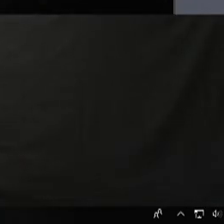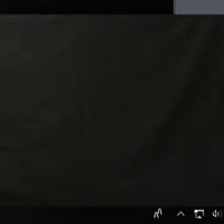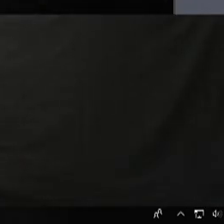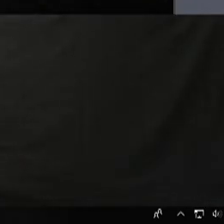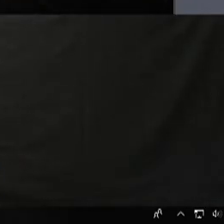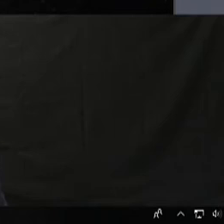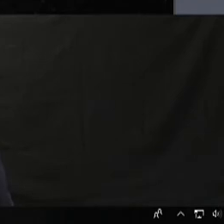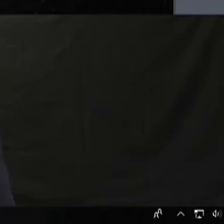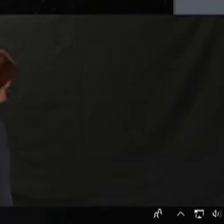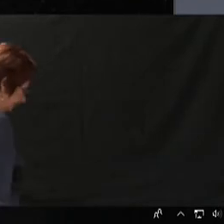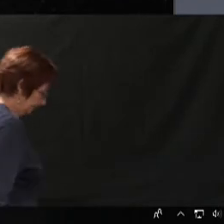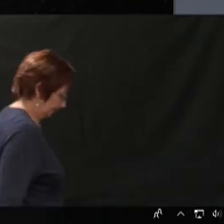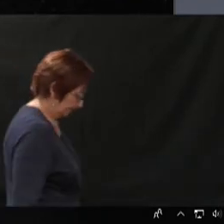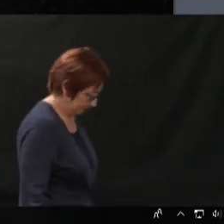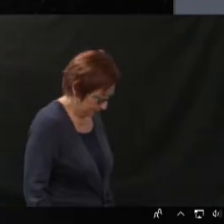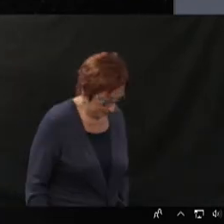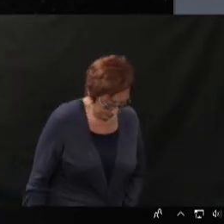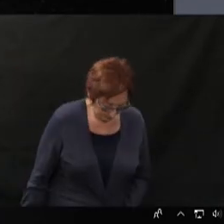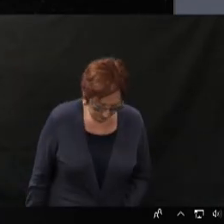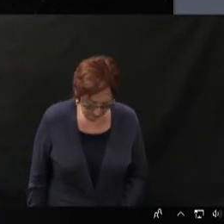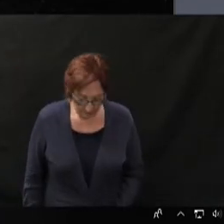I don't want that.